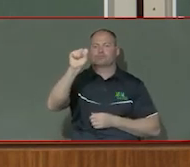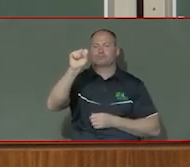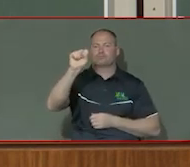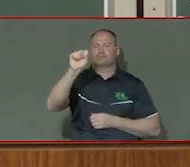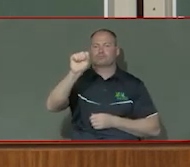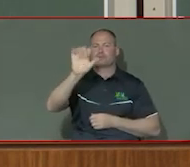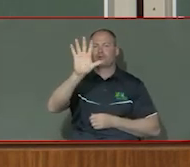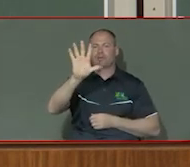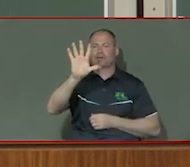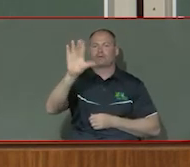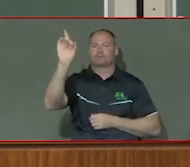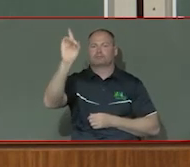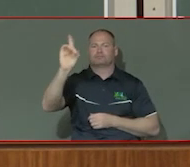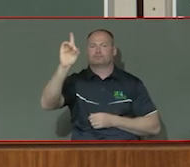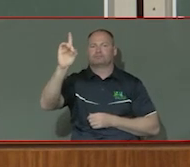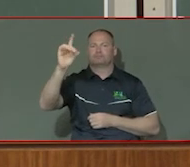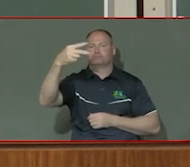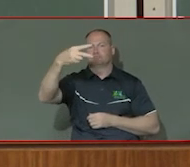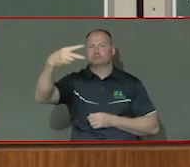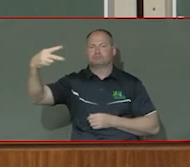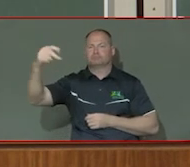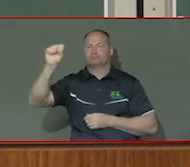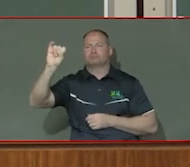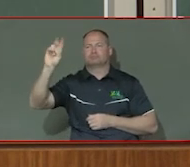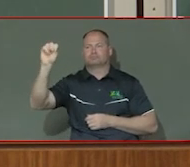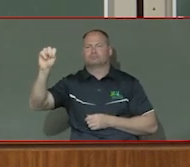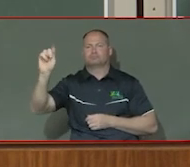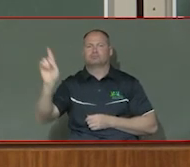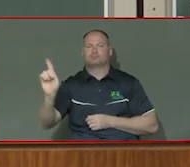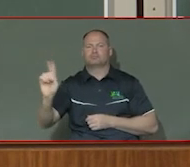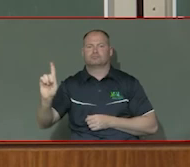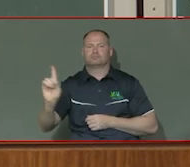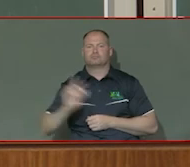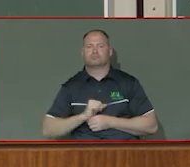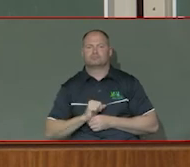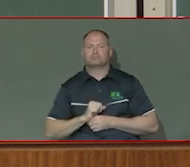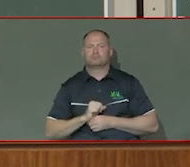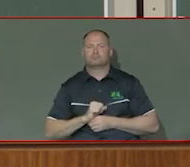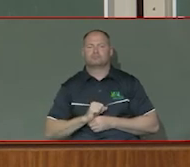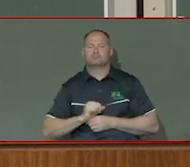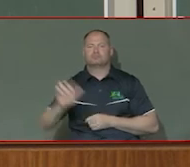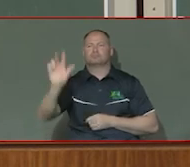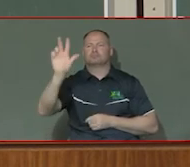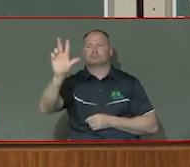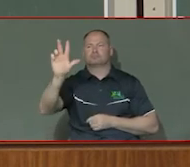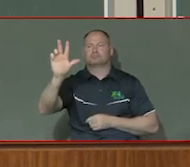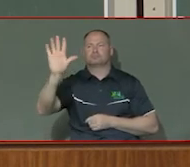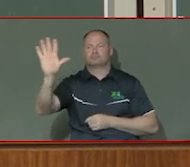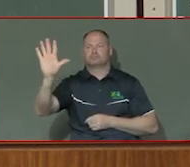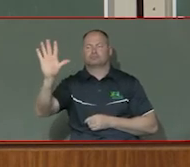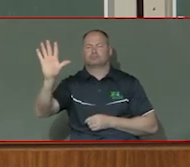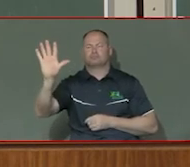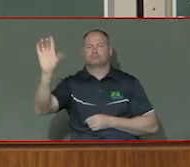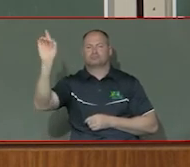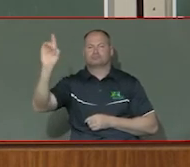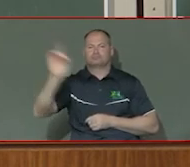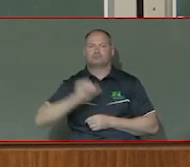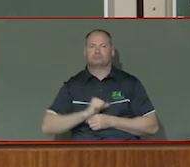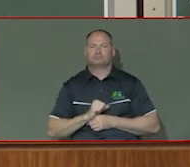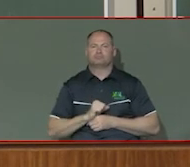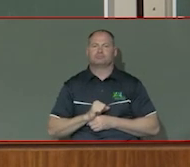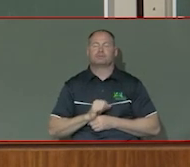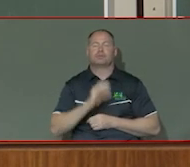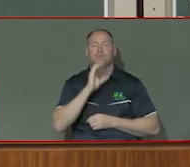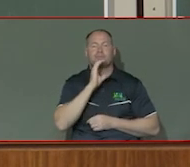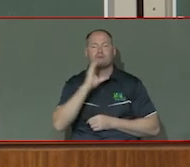5 degrees is equal to the sine of what? 85 degrees. Sine and cos are